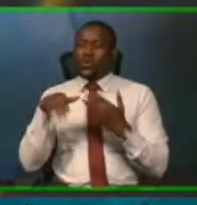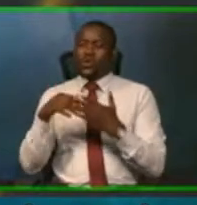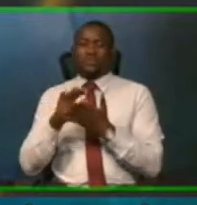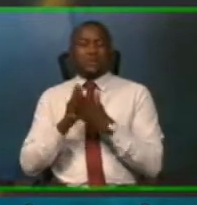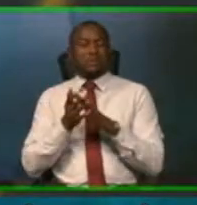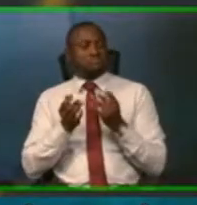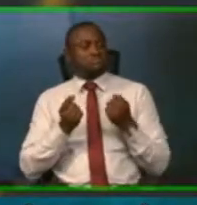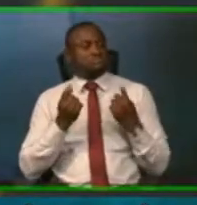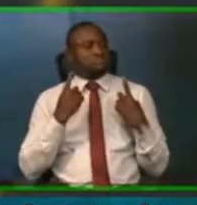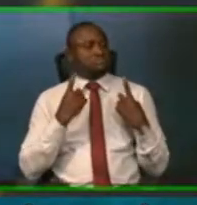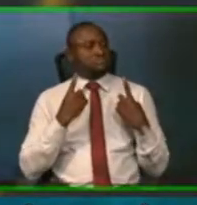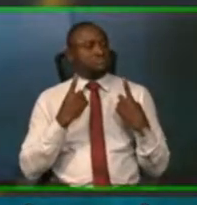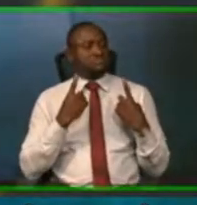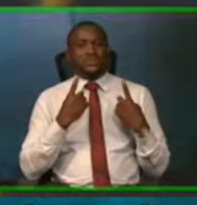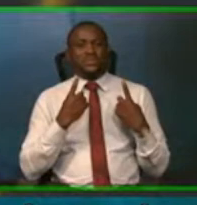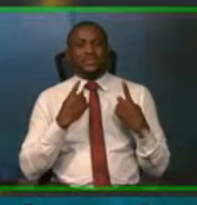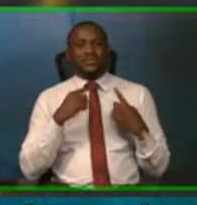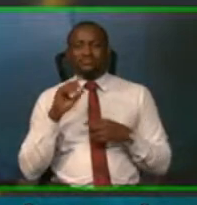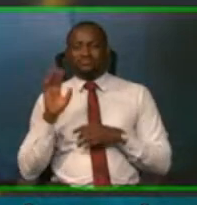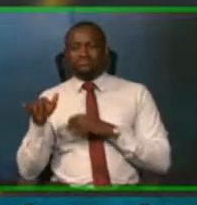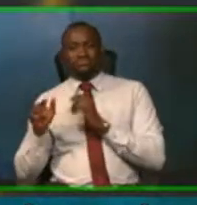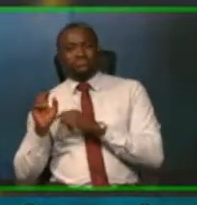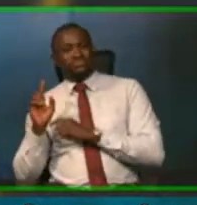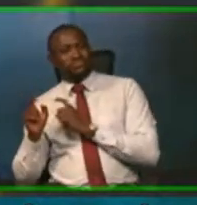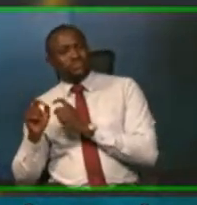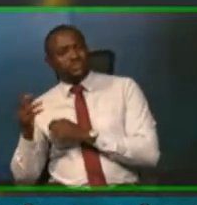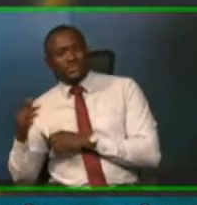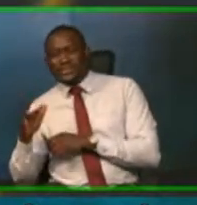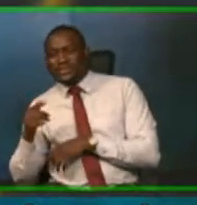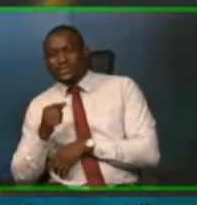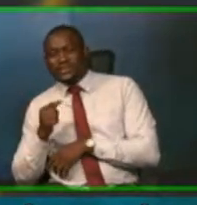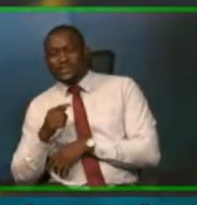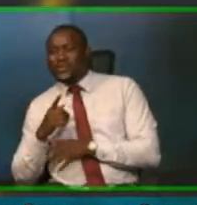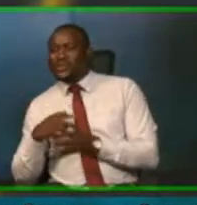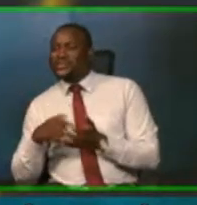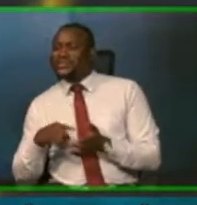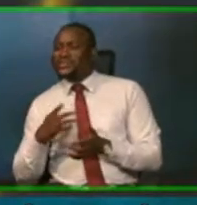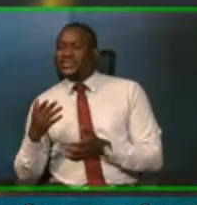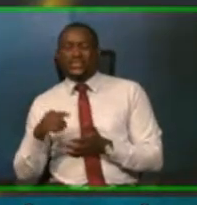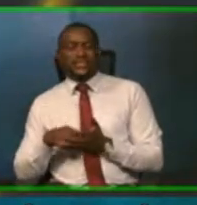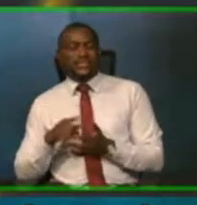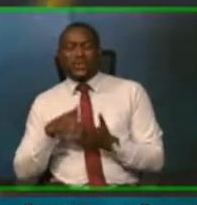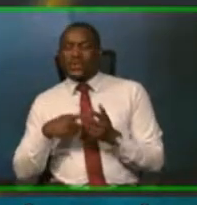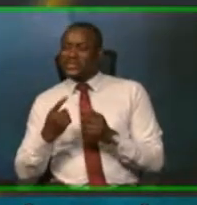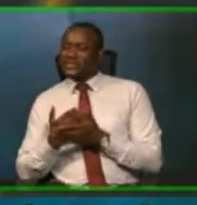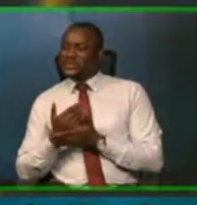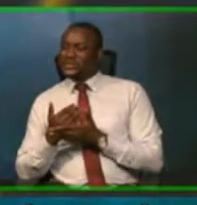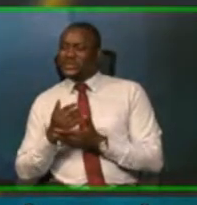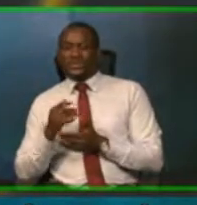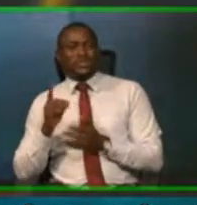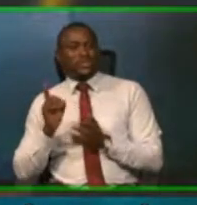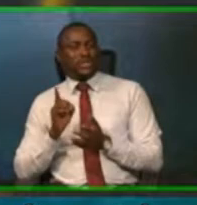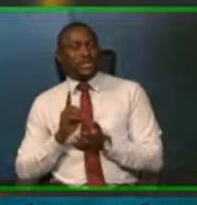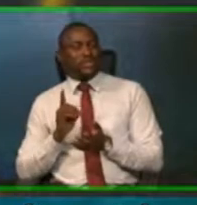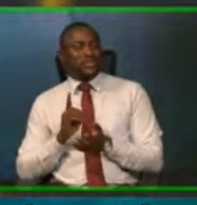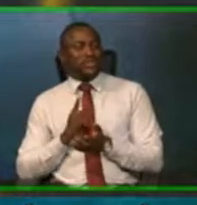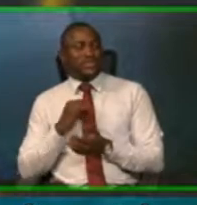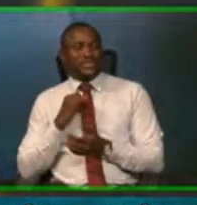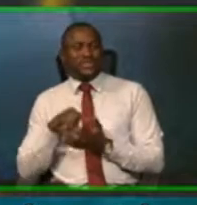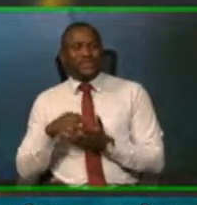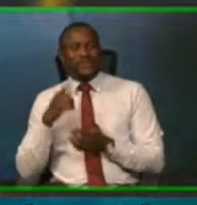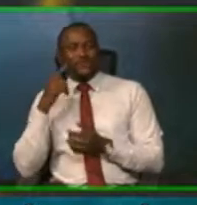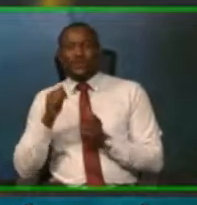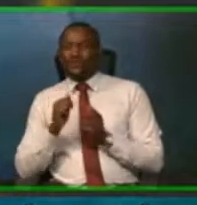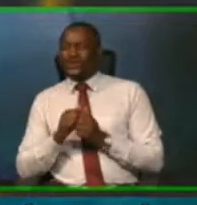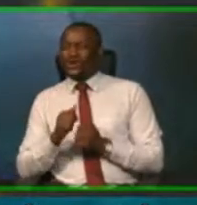amazed, in that they questioned among themselves, saying, "What thing is this? What new doctrine is this?" For with authority,